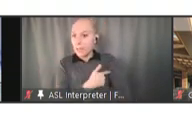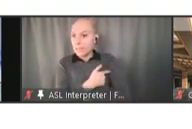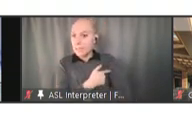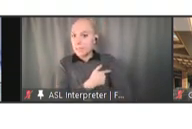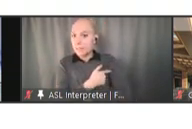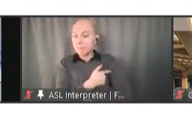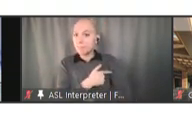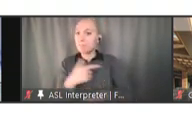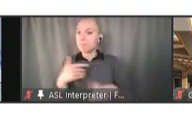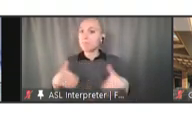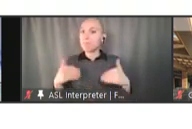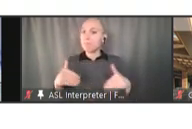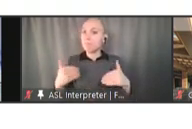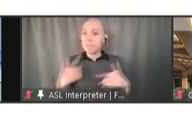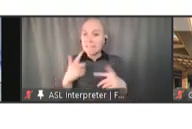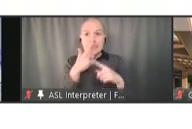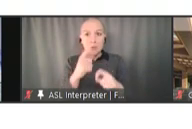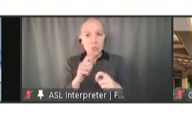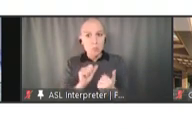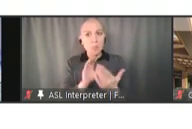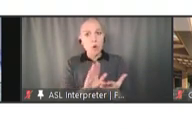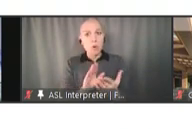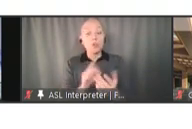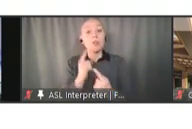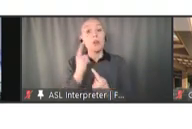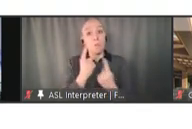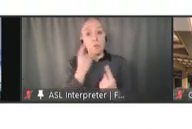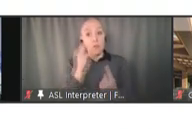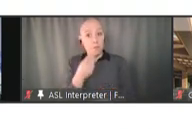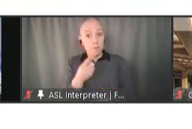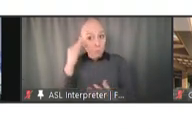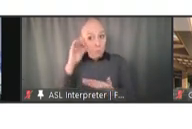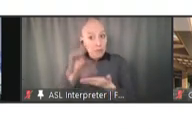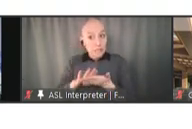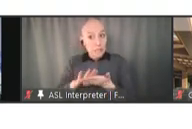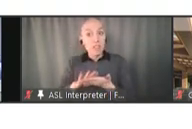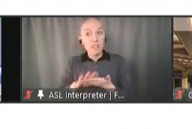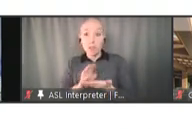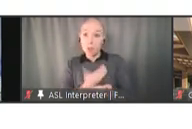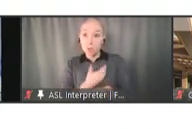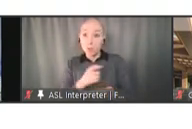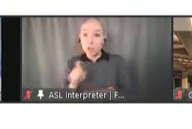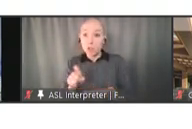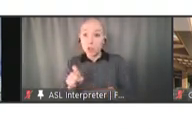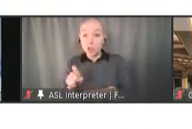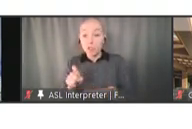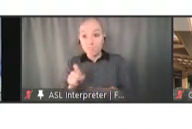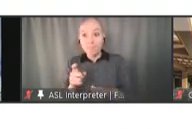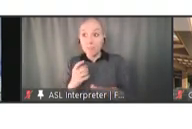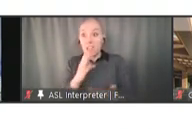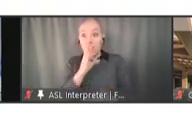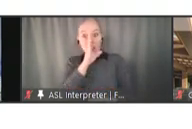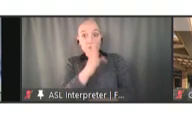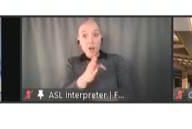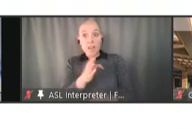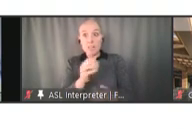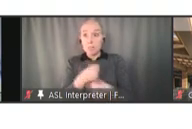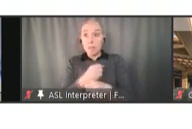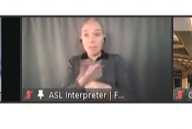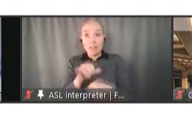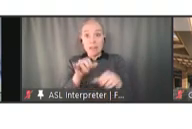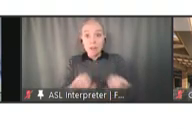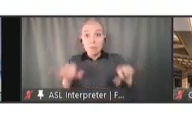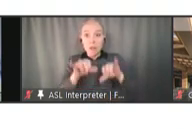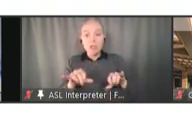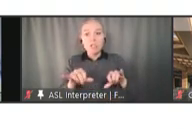tantalizing approach. And I'm wondering whether or not you think this is something we ought to, frankly, make a somewhat more routine. And I'm thinking about, you know,